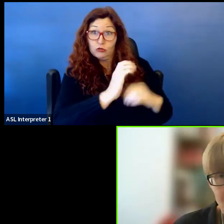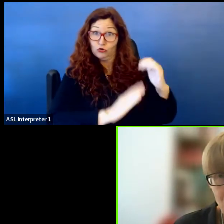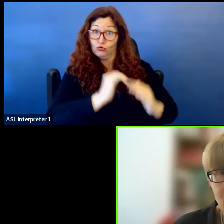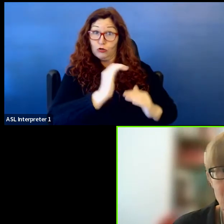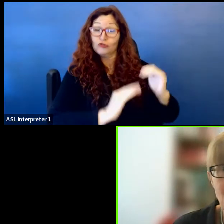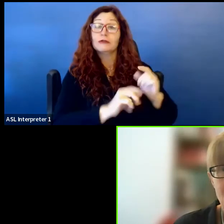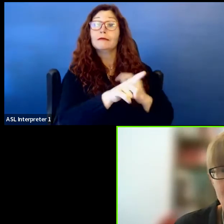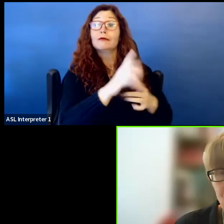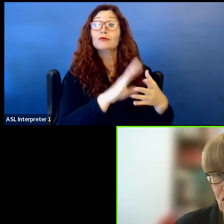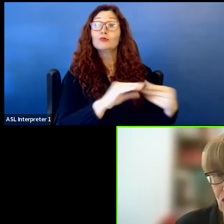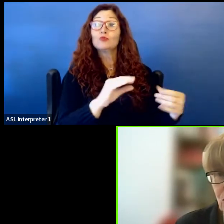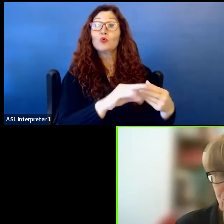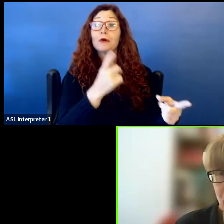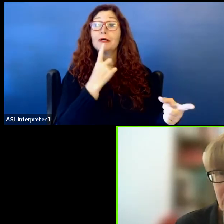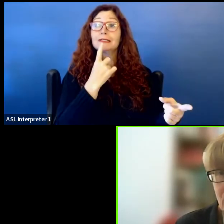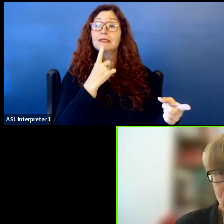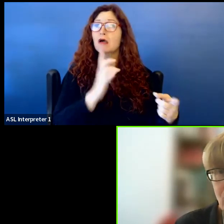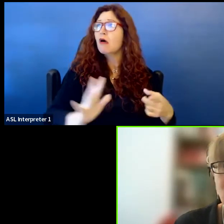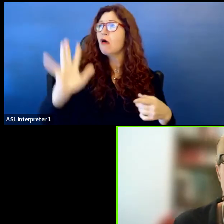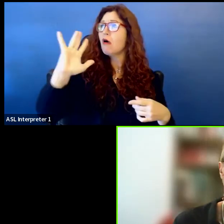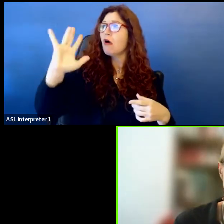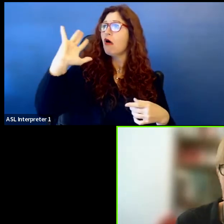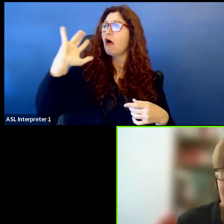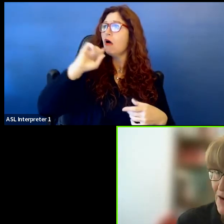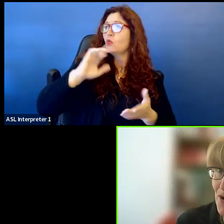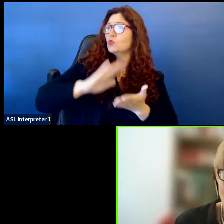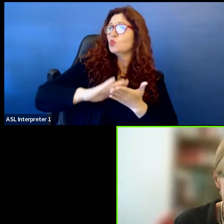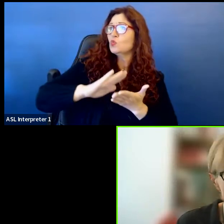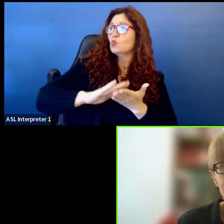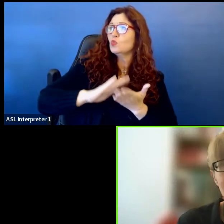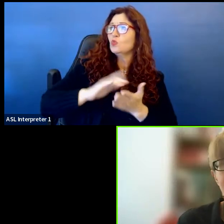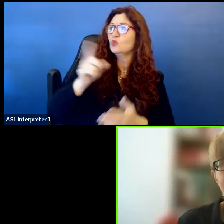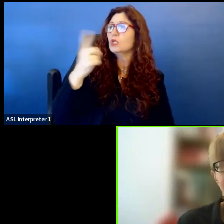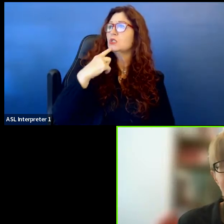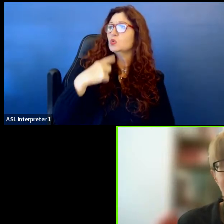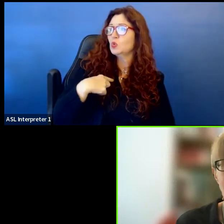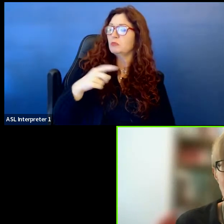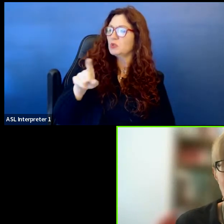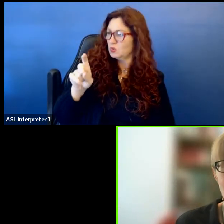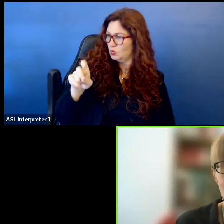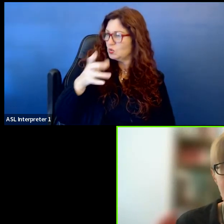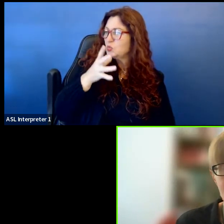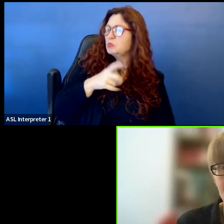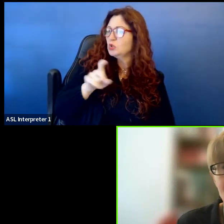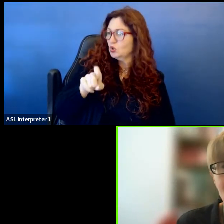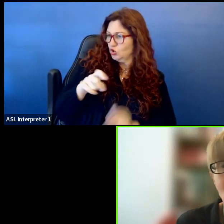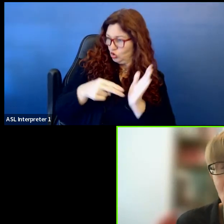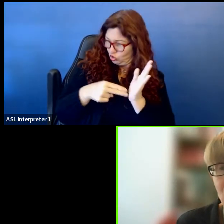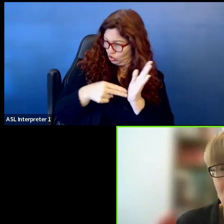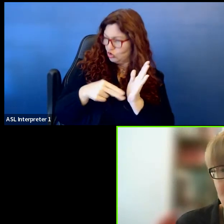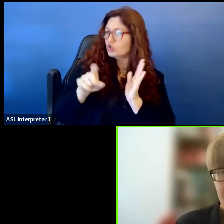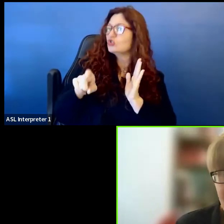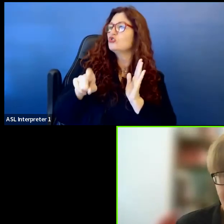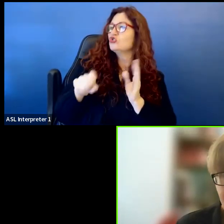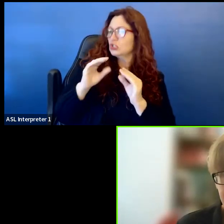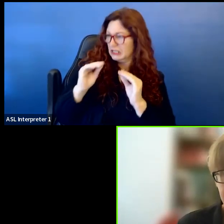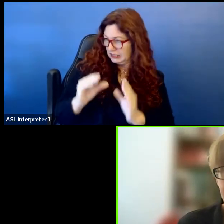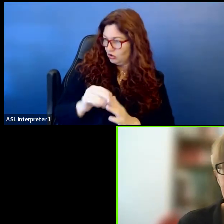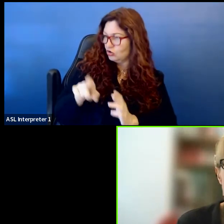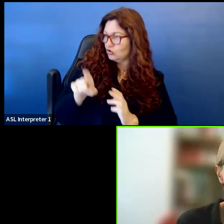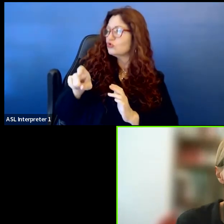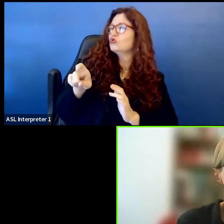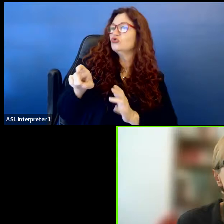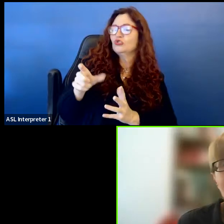school i was smart i was told to be a nurse i didn't know that um construction opportunities